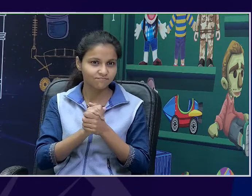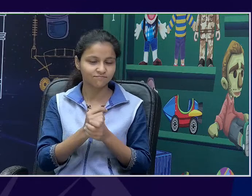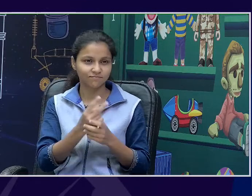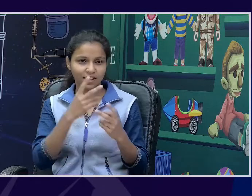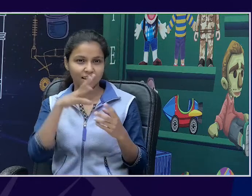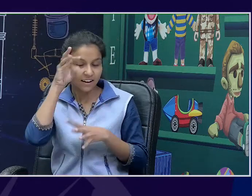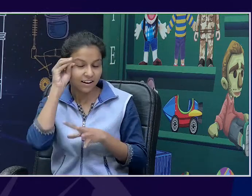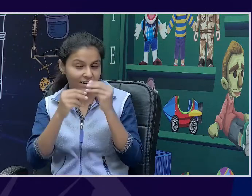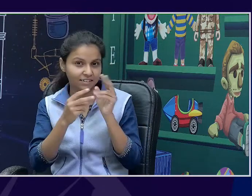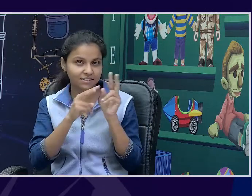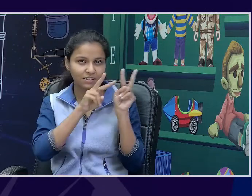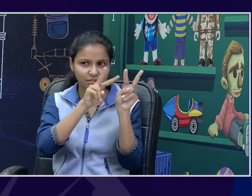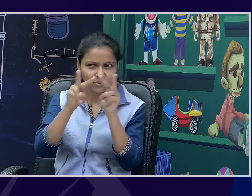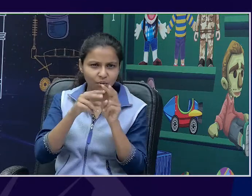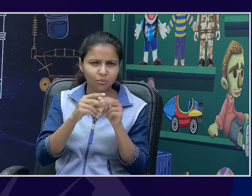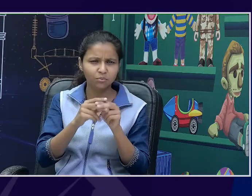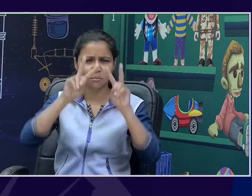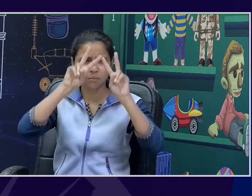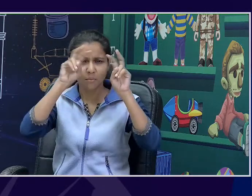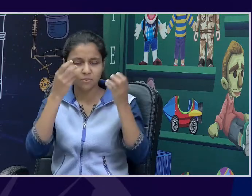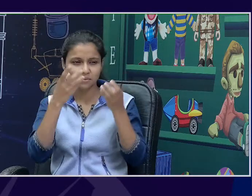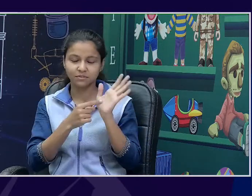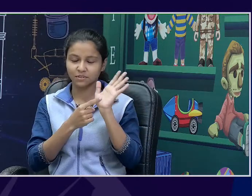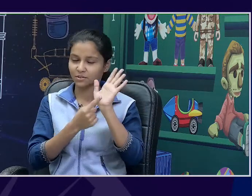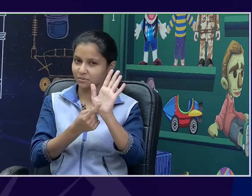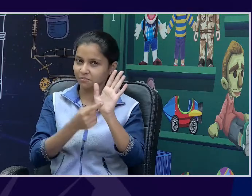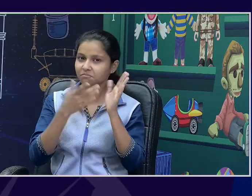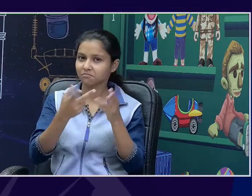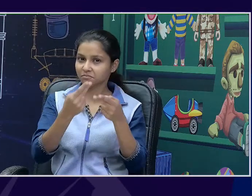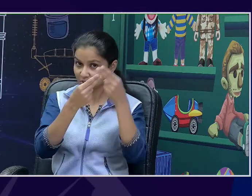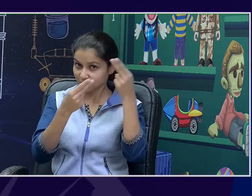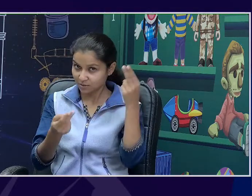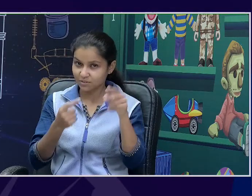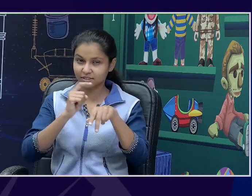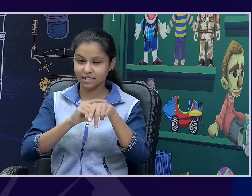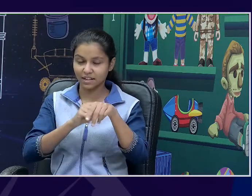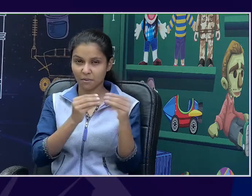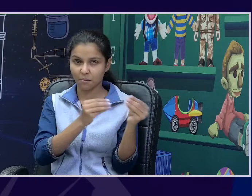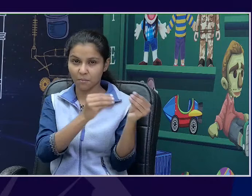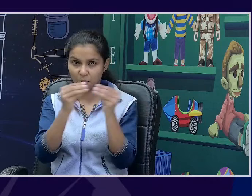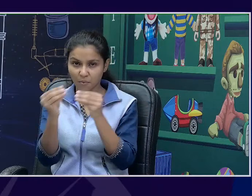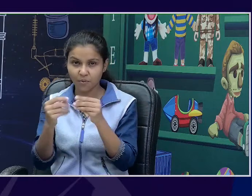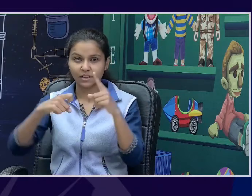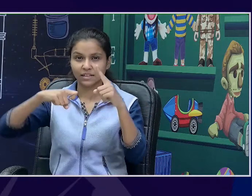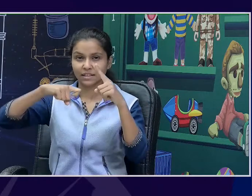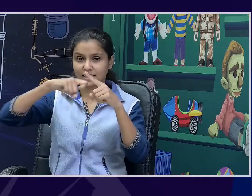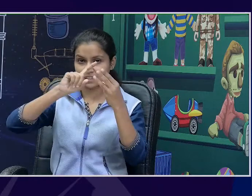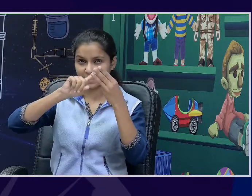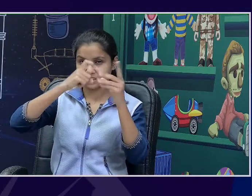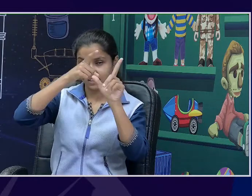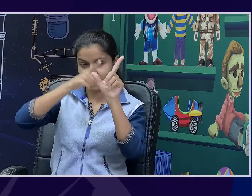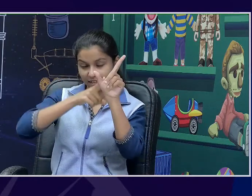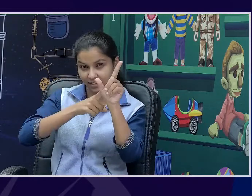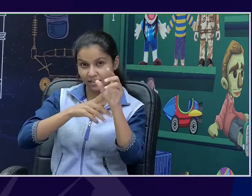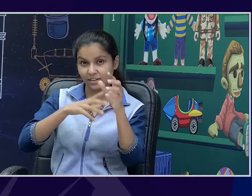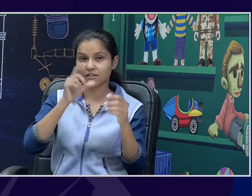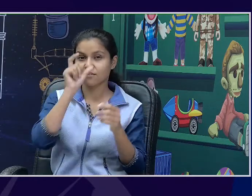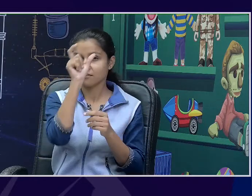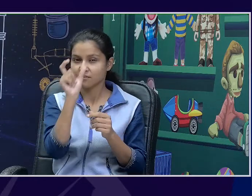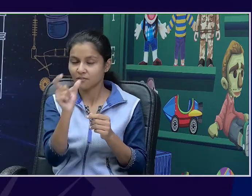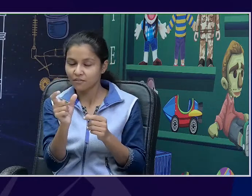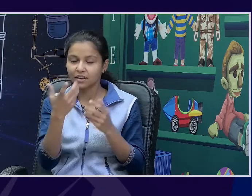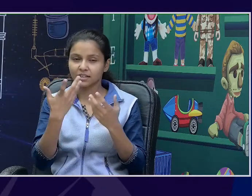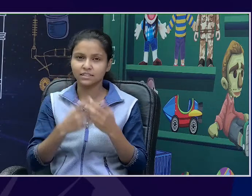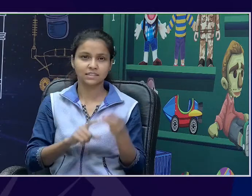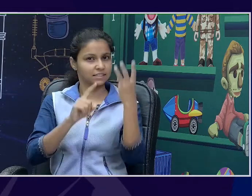lose hope is the moral of this particular story. And this is our time when we have to move towards our keyword section, and as usual we